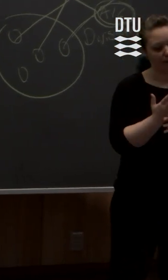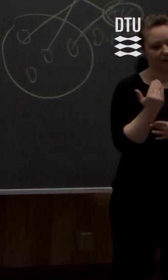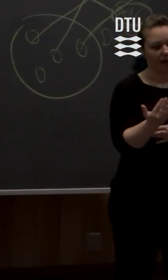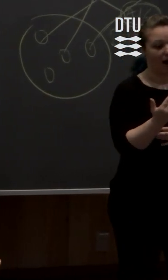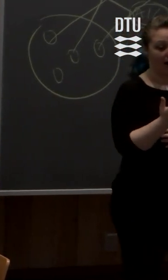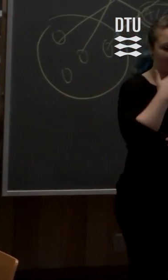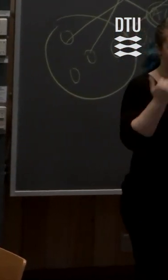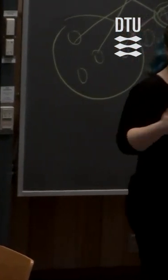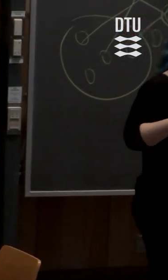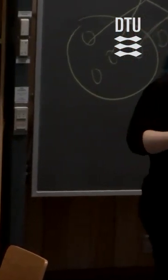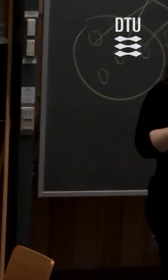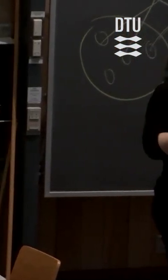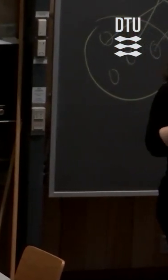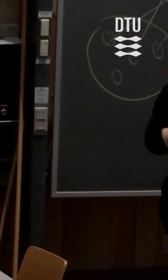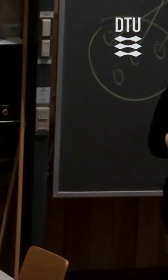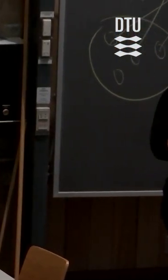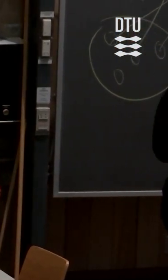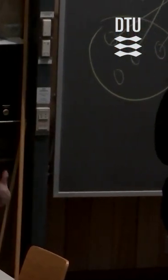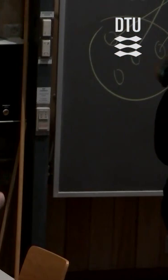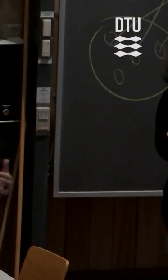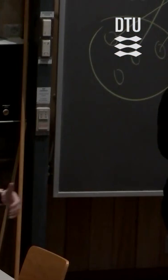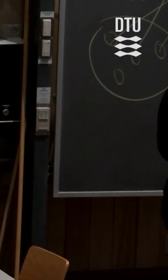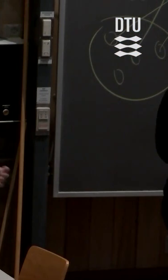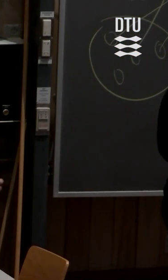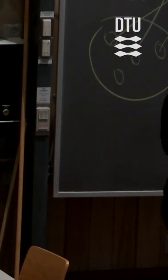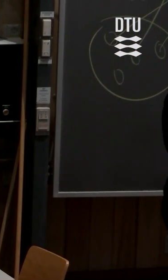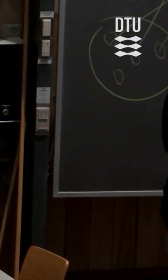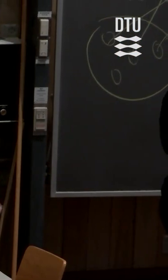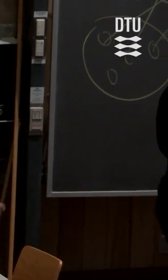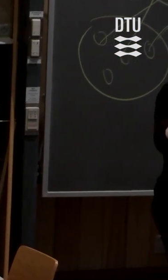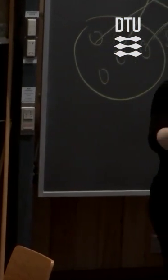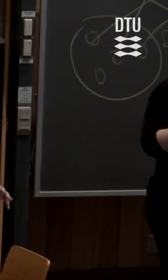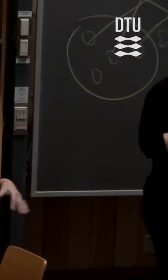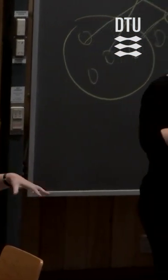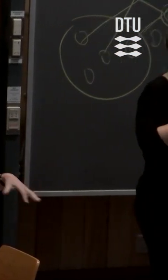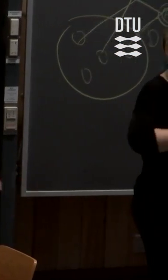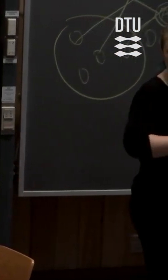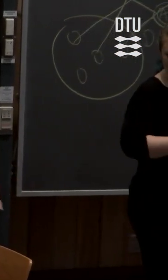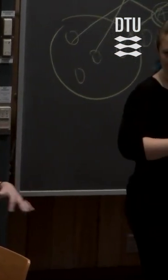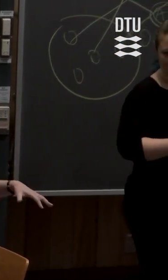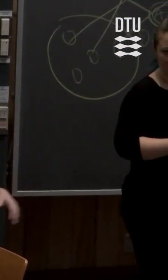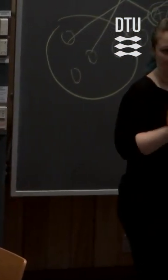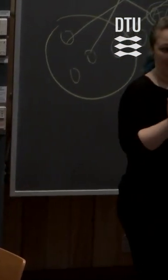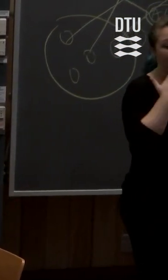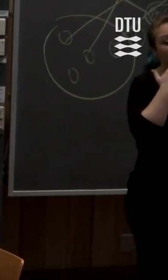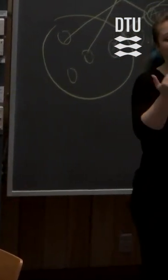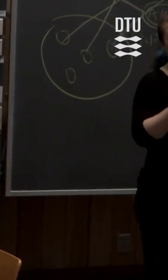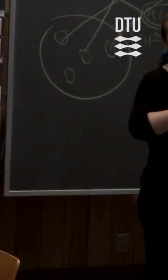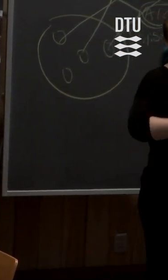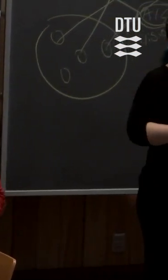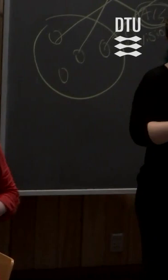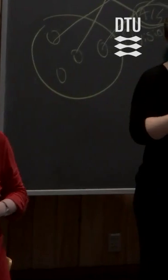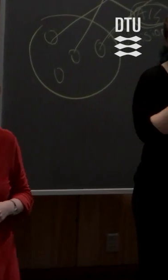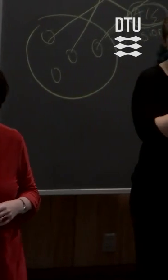friend at work, which is also part of the Gallup 10 motivational factors, which is below loads of different kind of theories